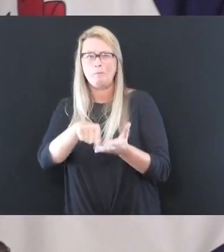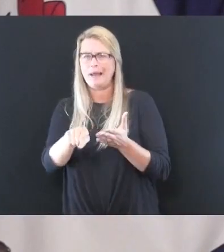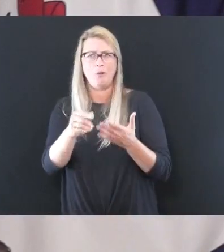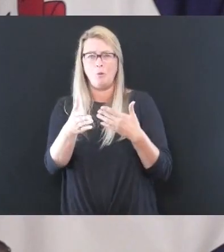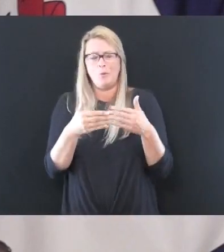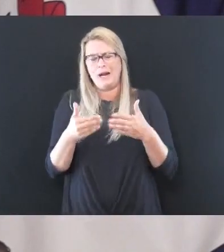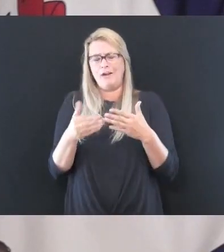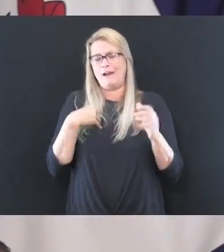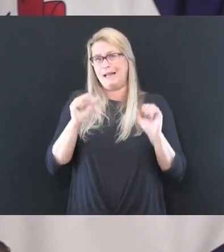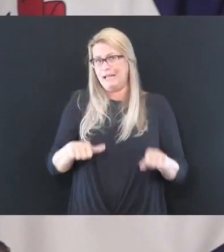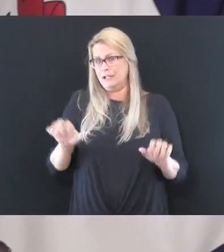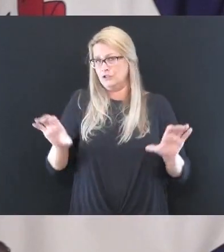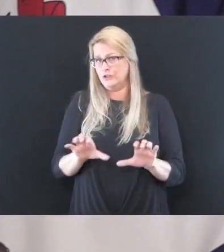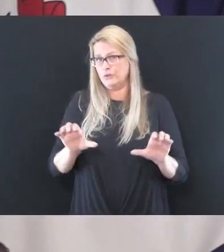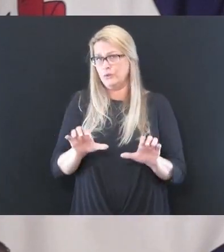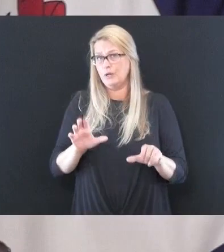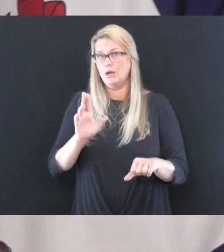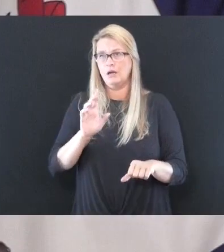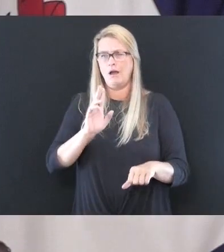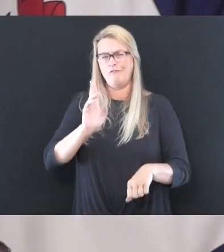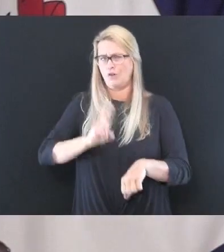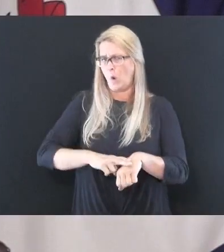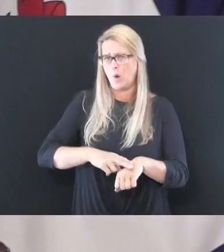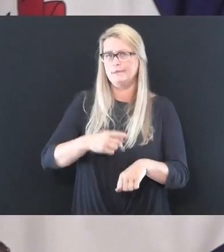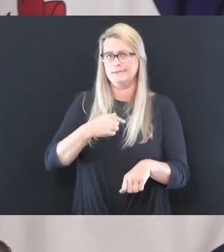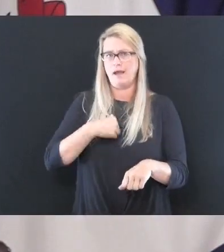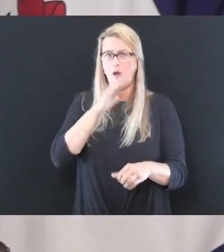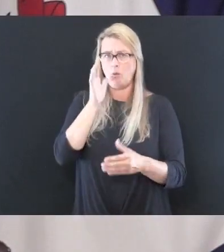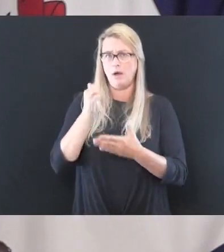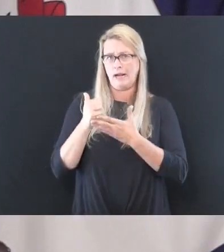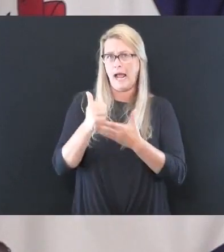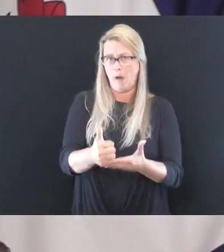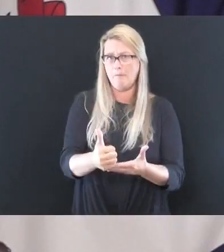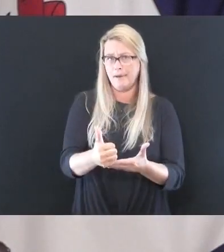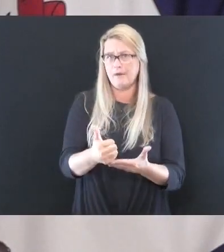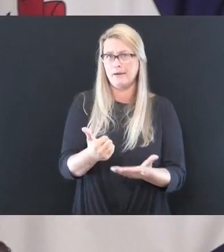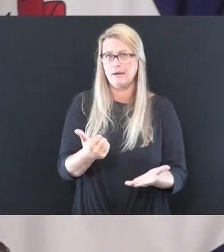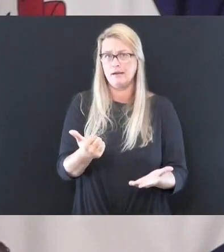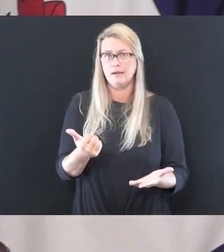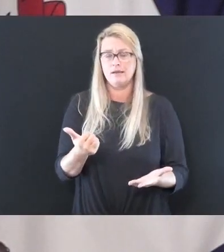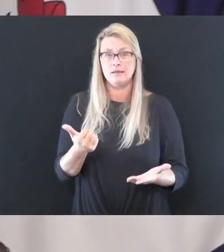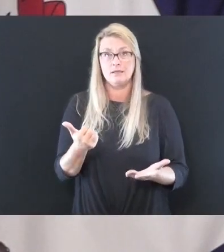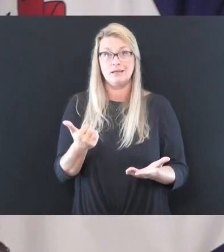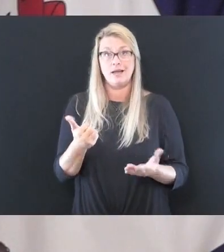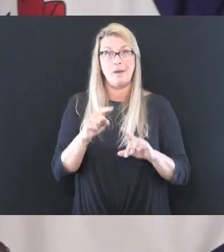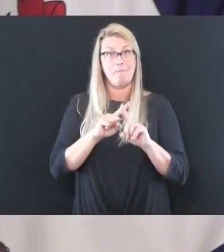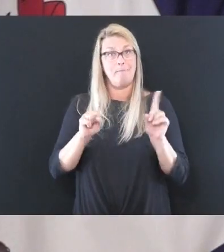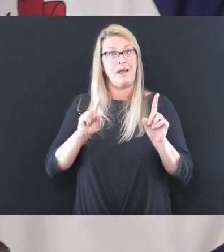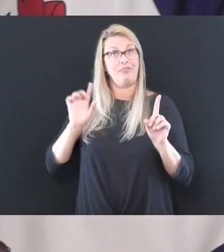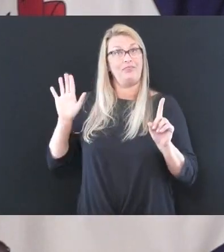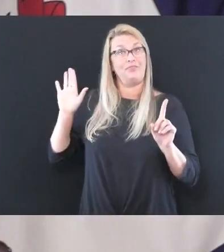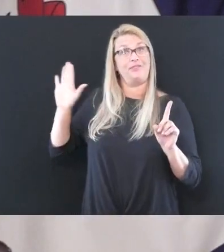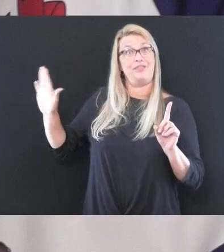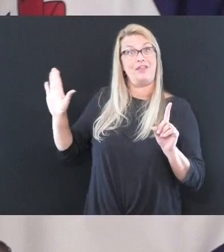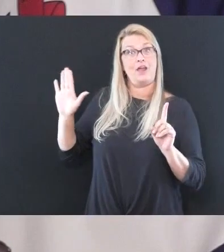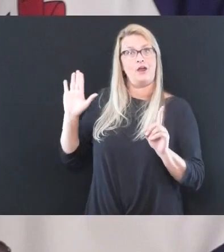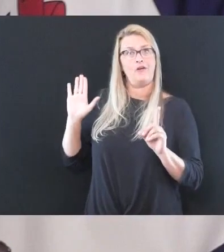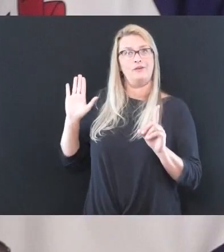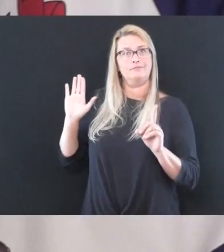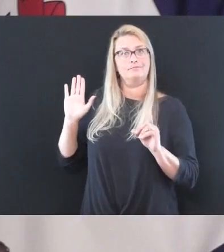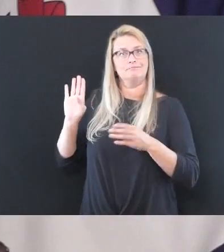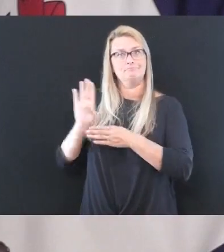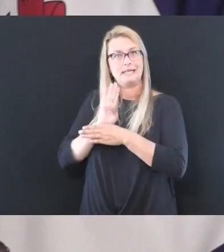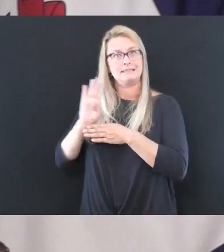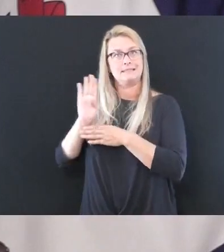like that, naturally I would be for. But from the standpoint of intervening,